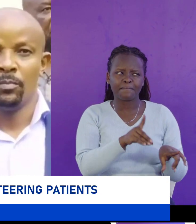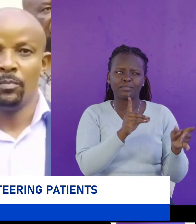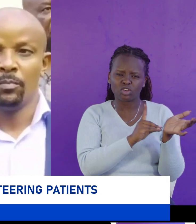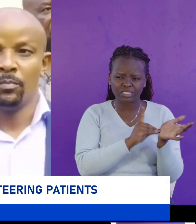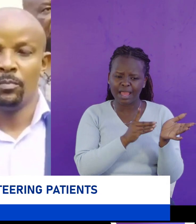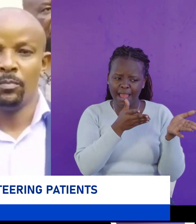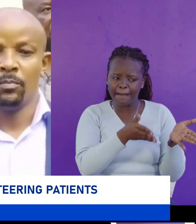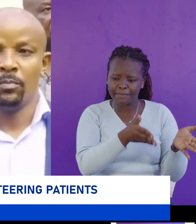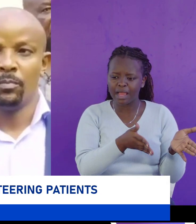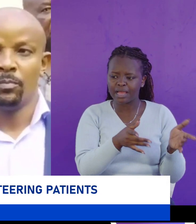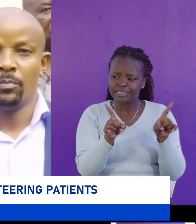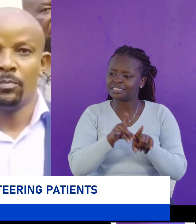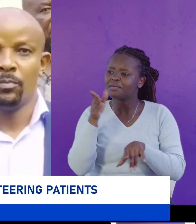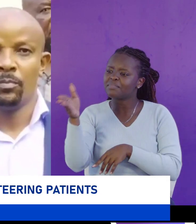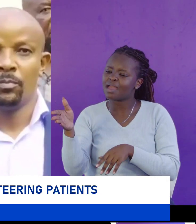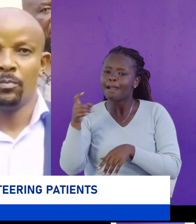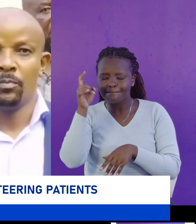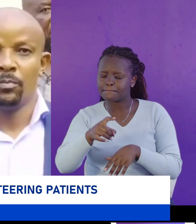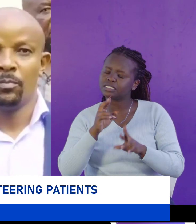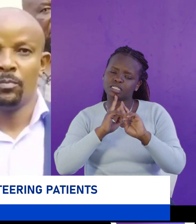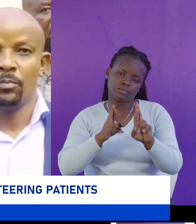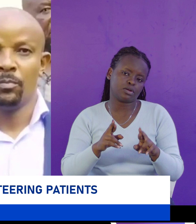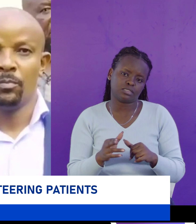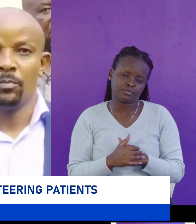within confidentiality, you need to report that doctor.